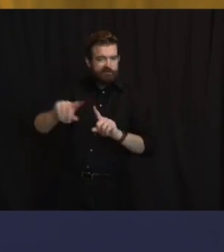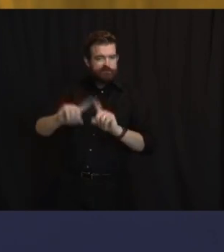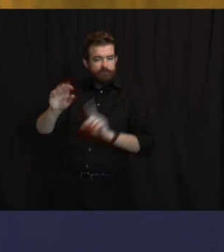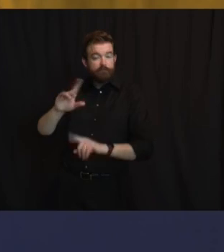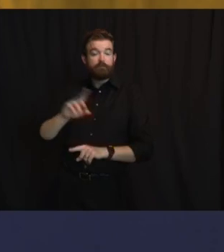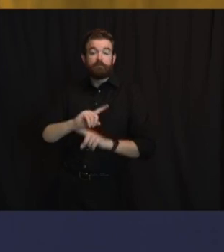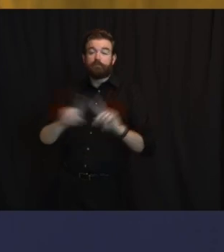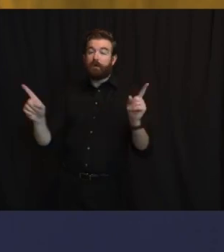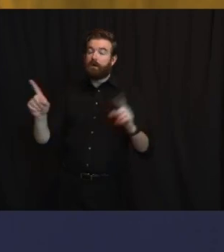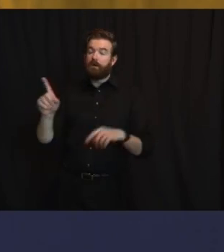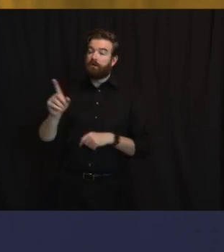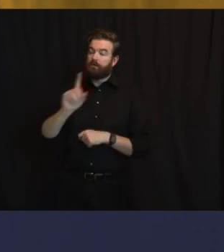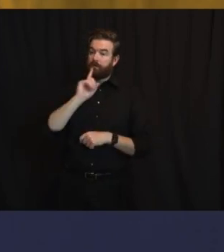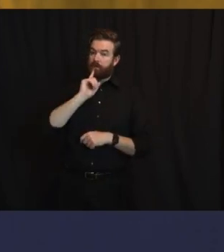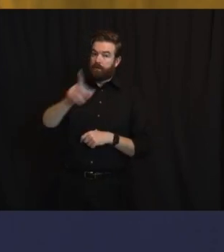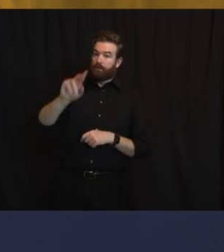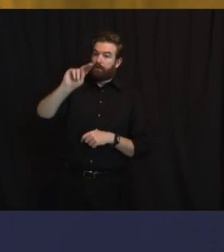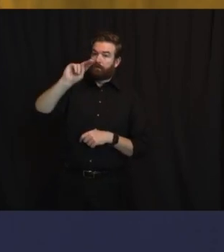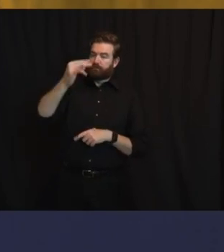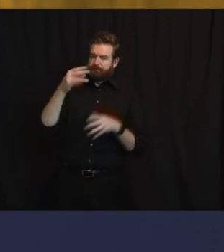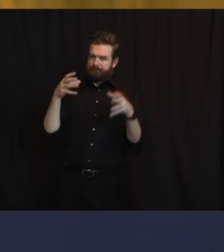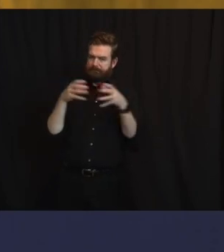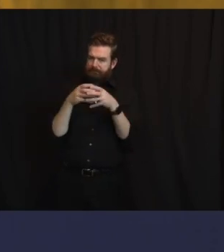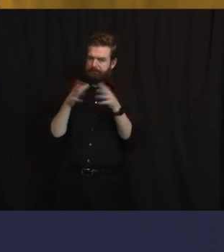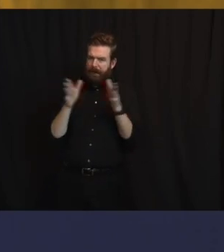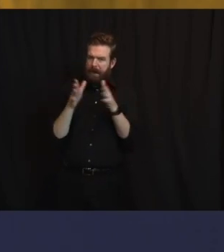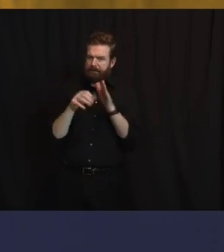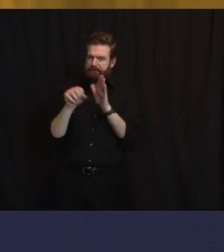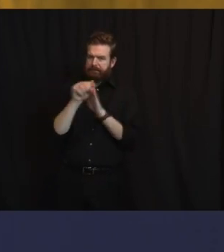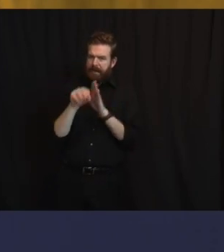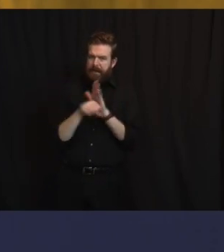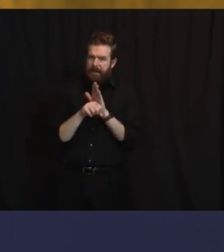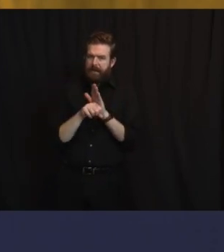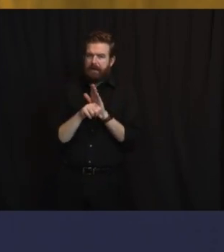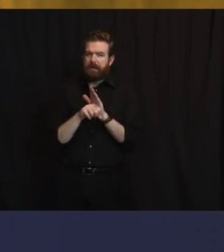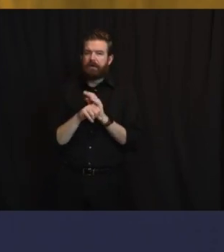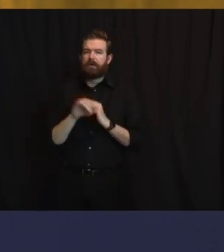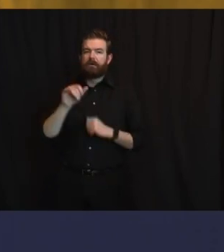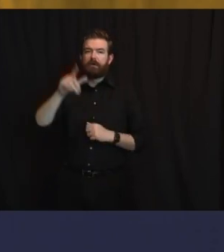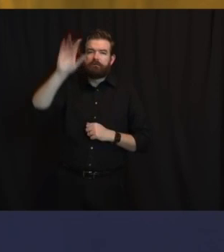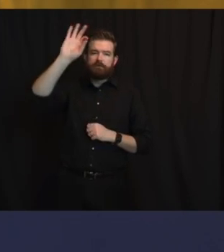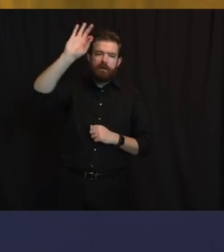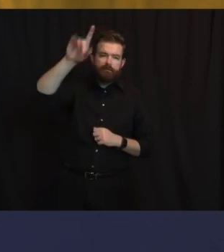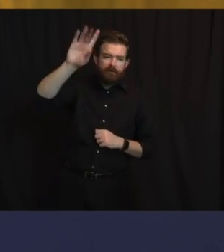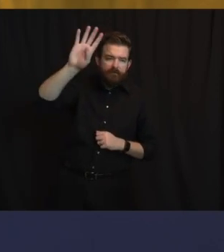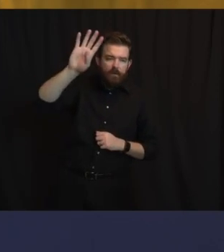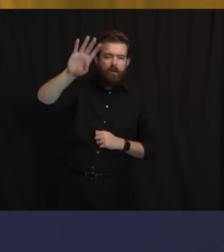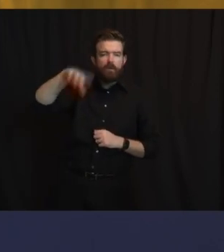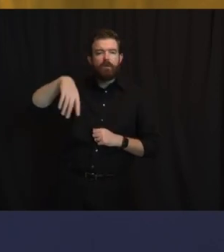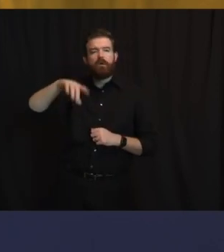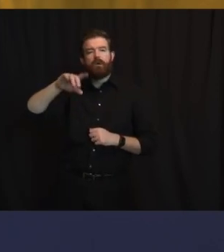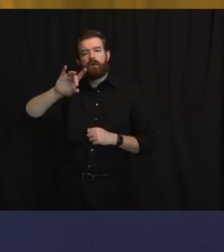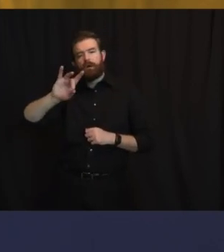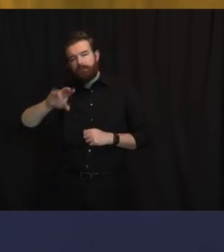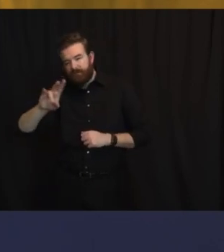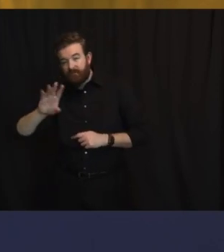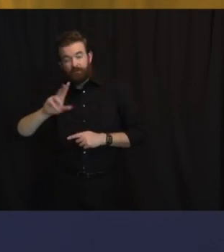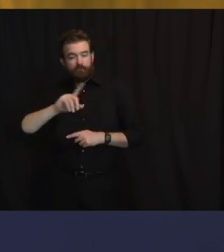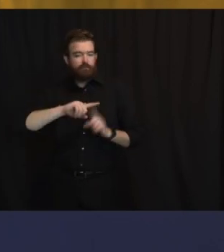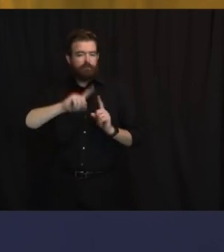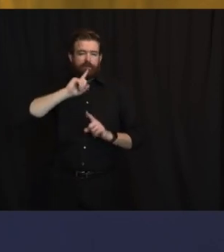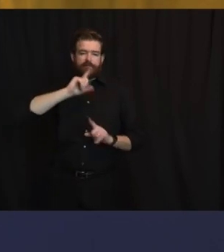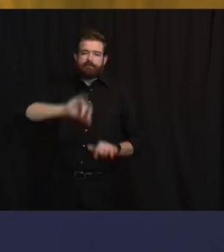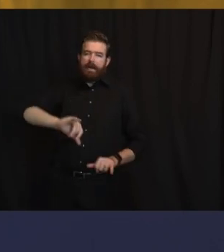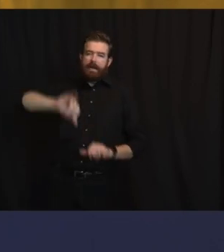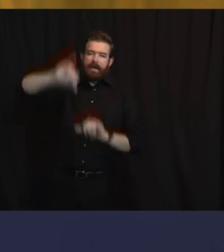very dense state. So when you got 941, 814, 917, we're all in this together. And